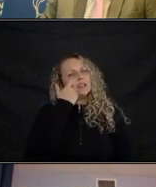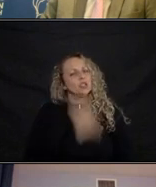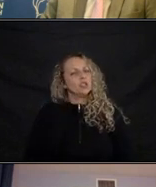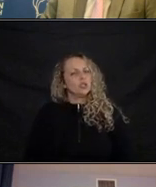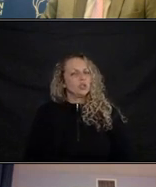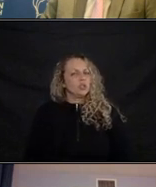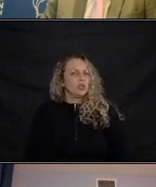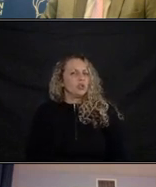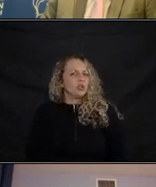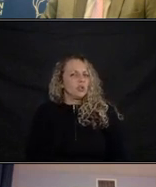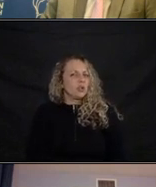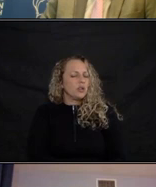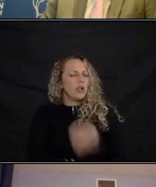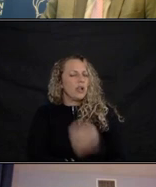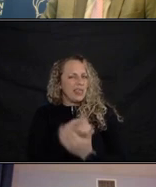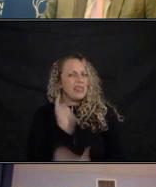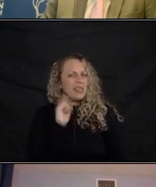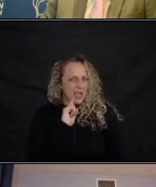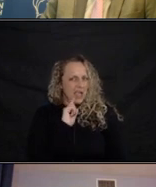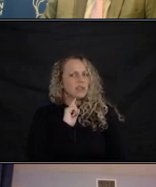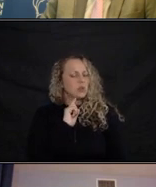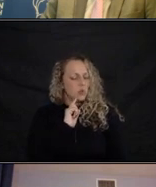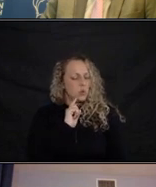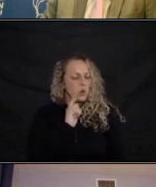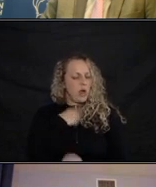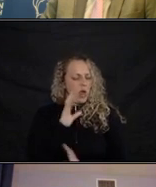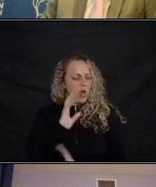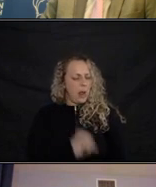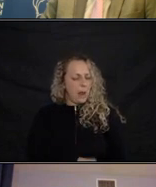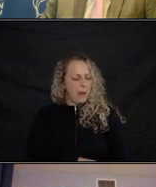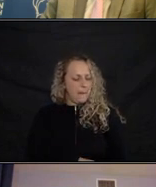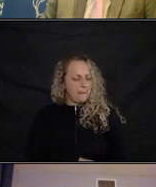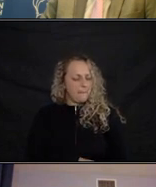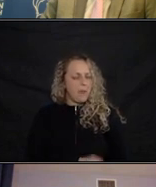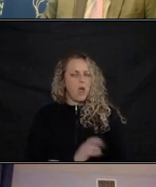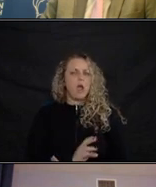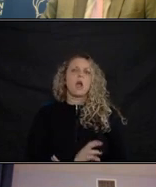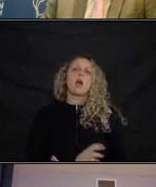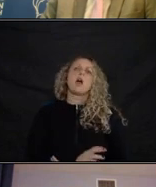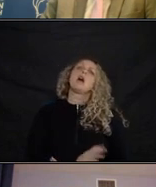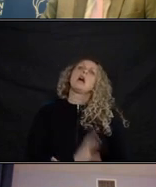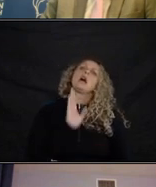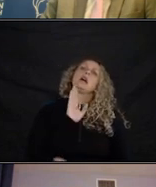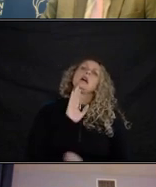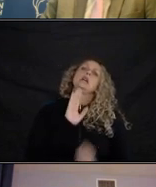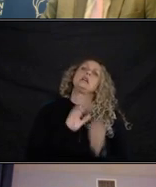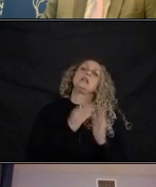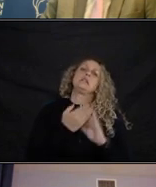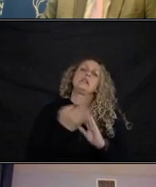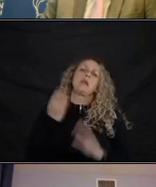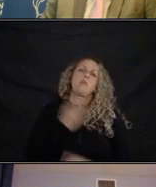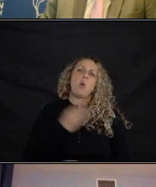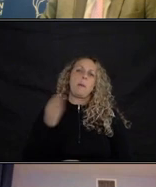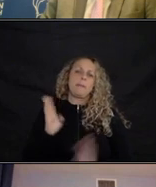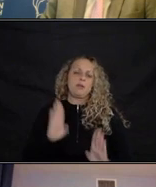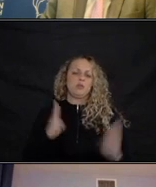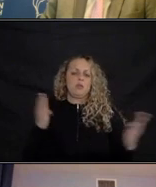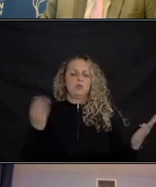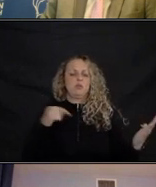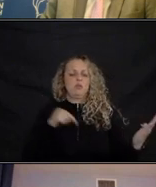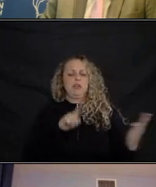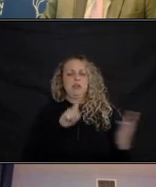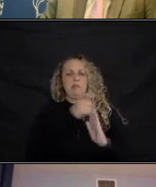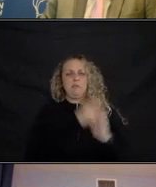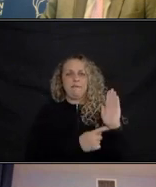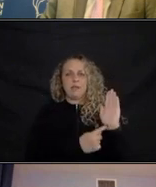It was this last week I opened my monthly City of Boynton Beach water and sewer bill. In that is a